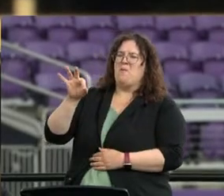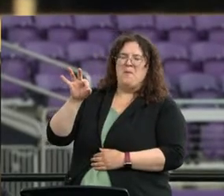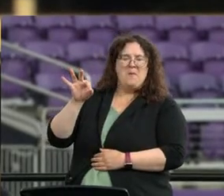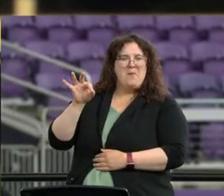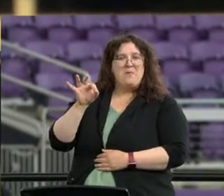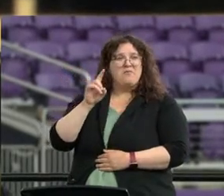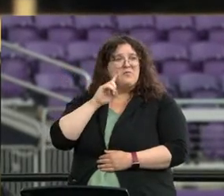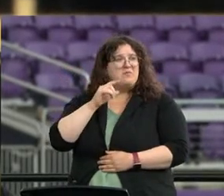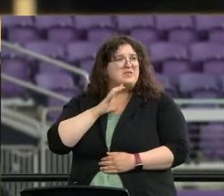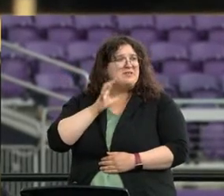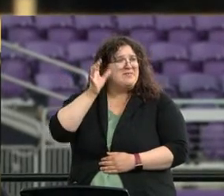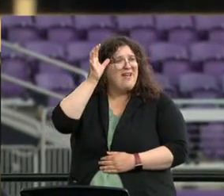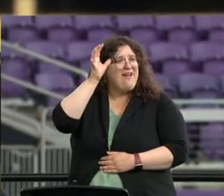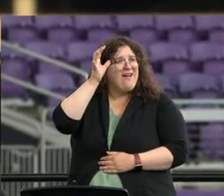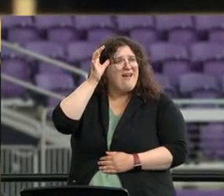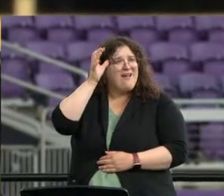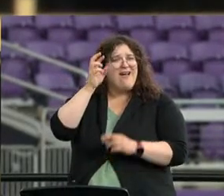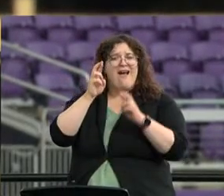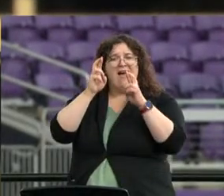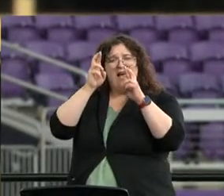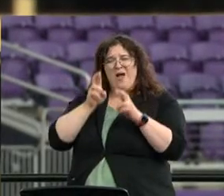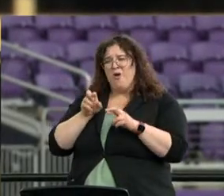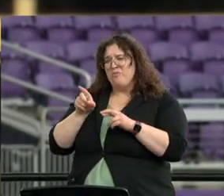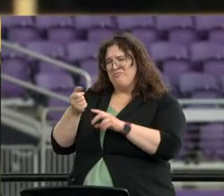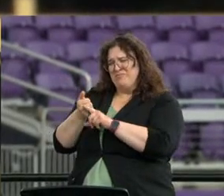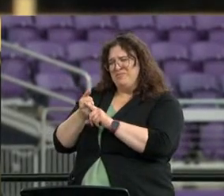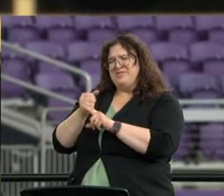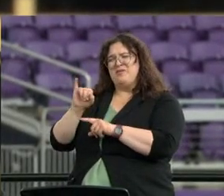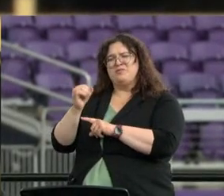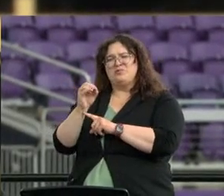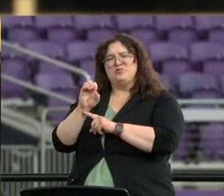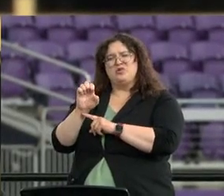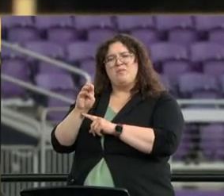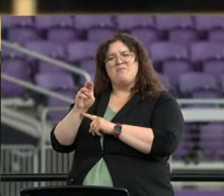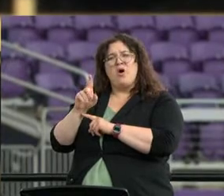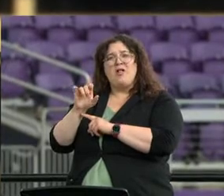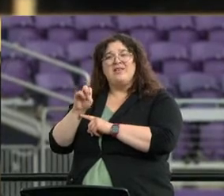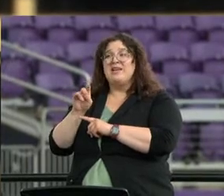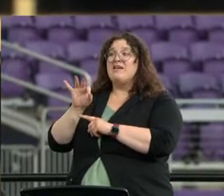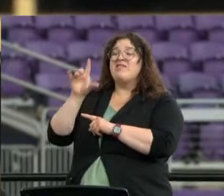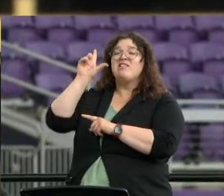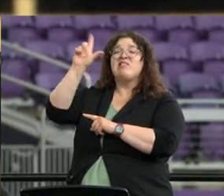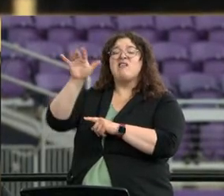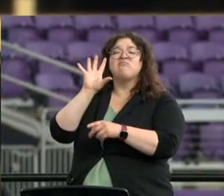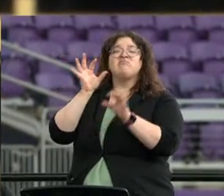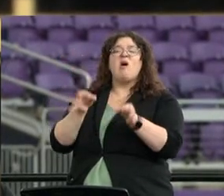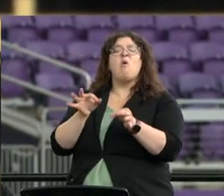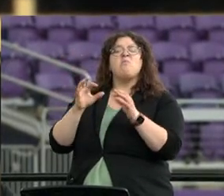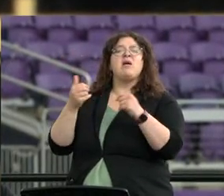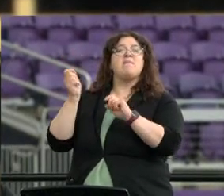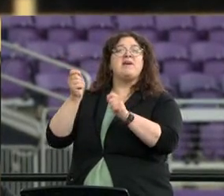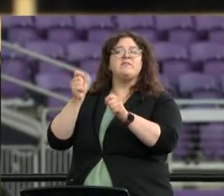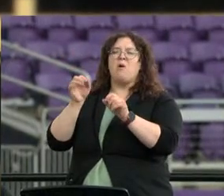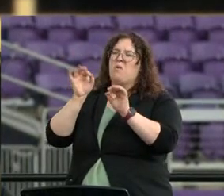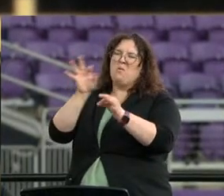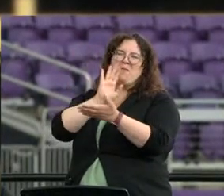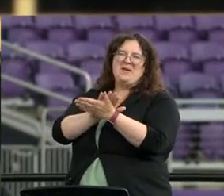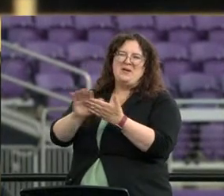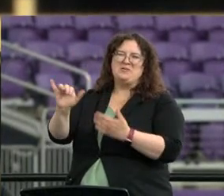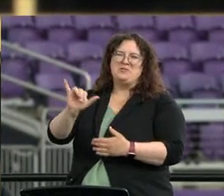parent, I can only hope I'm living with another Joe Mauer. And if he happens to play some baseball along the way, well, that would just be a